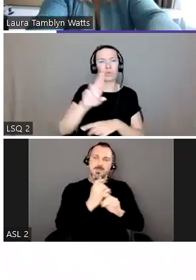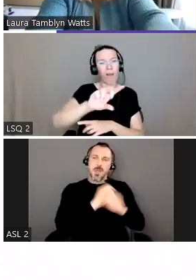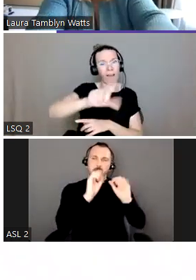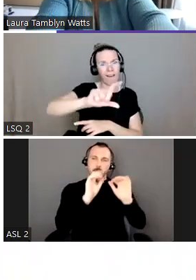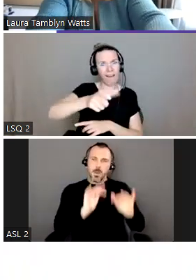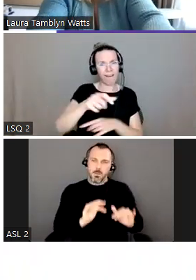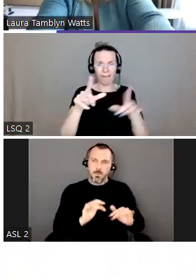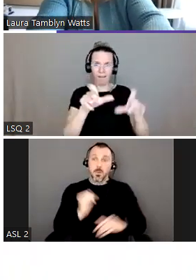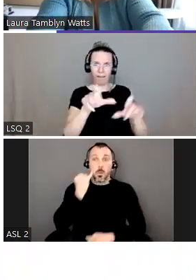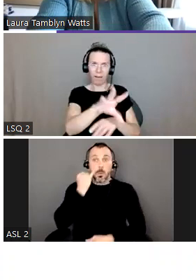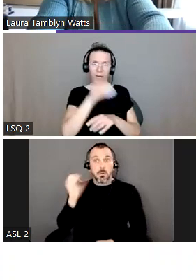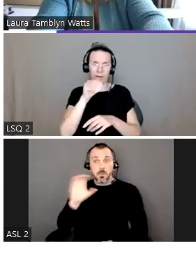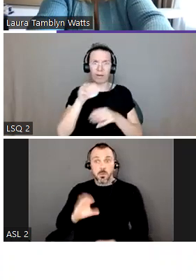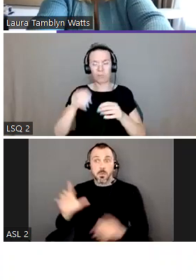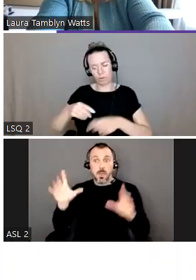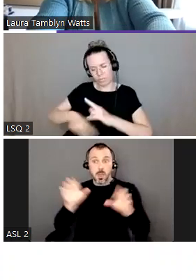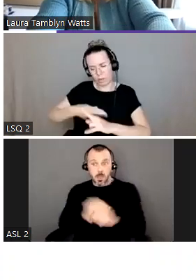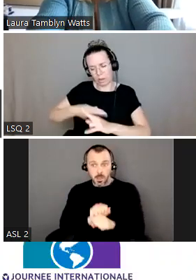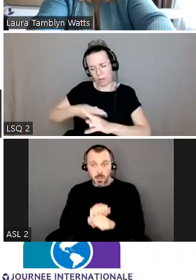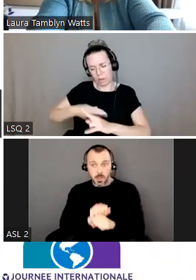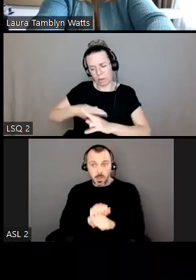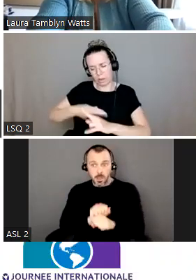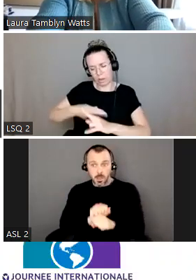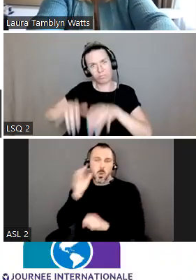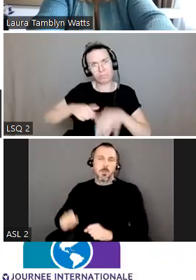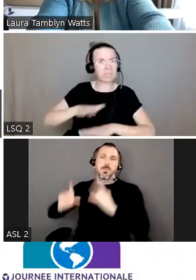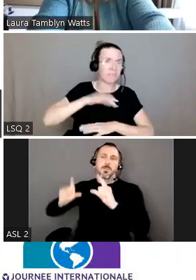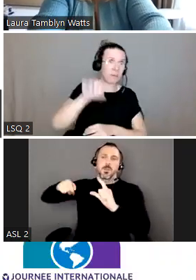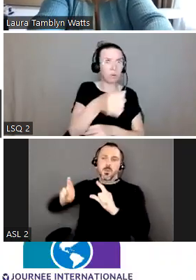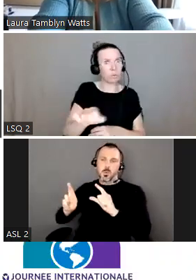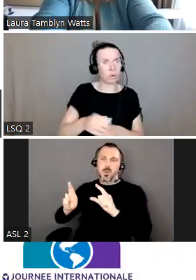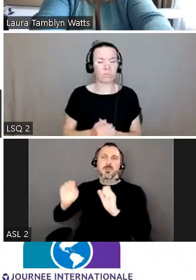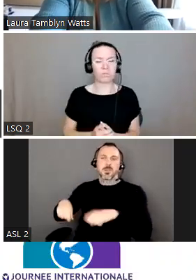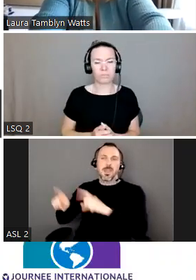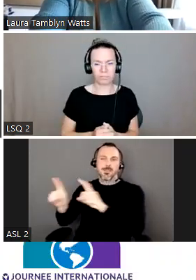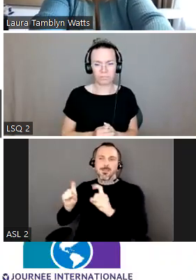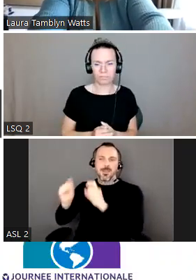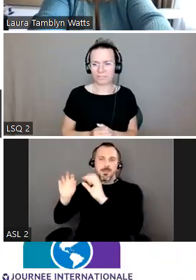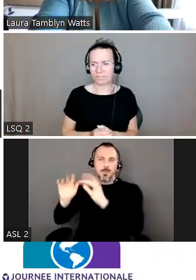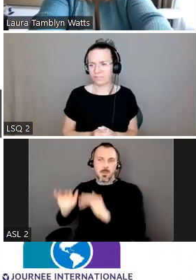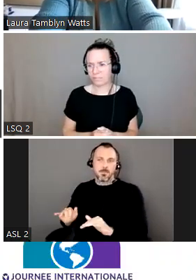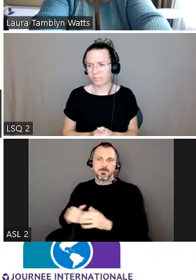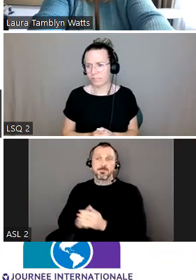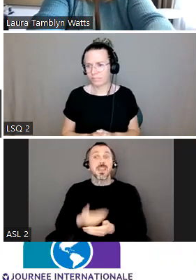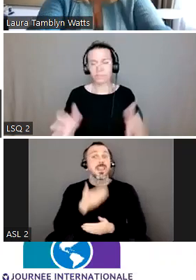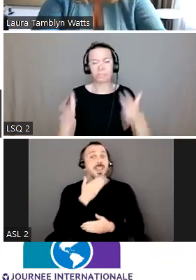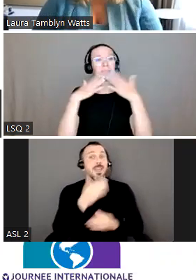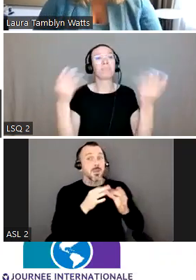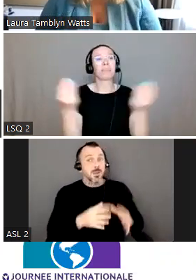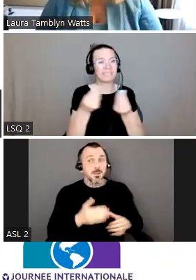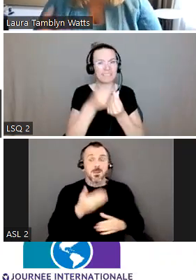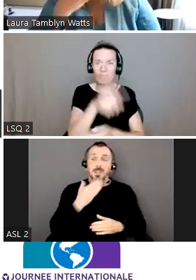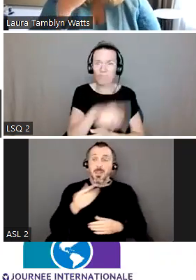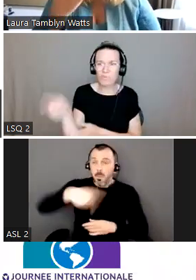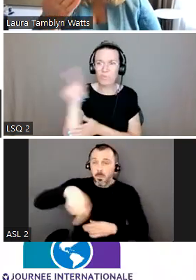today. Again, a big thank you to all of you present today. A huge thank you to our interpreters for